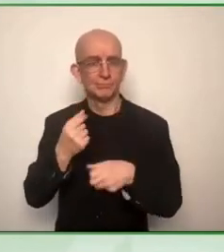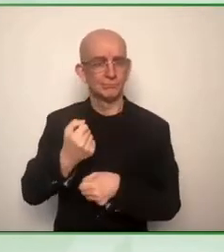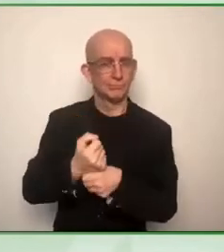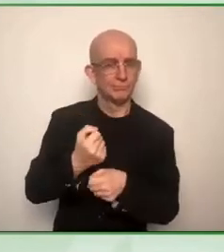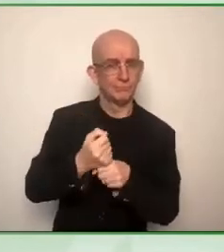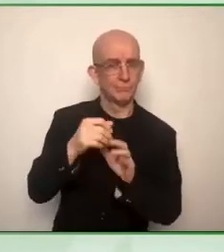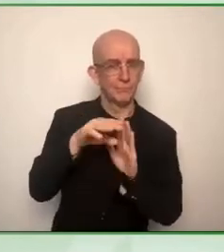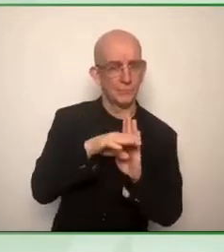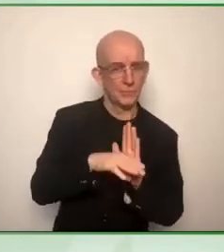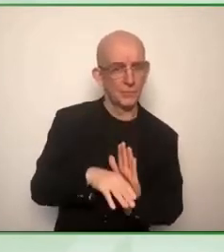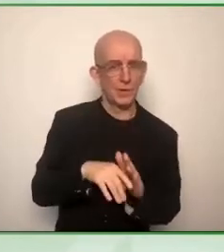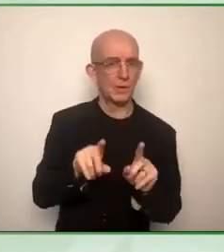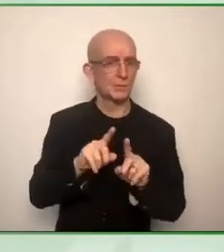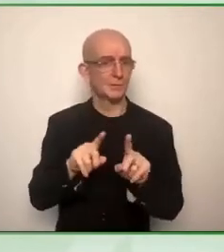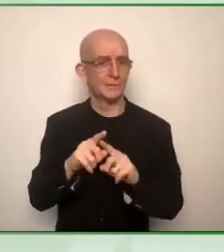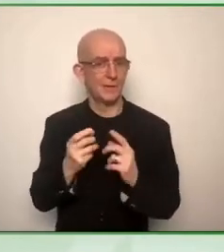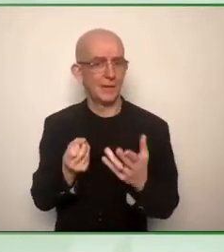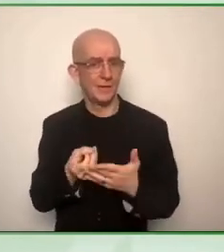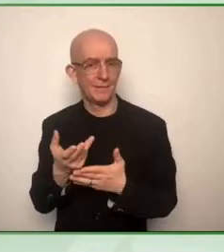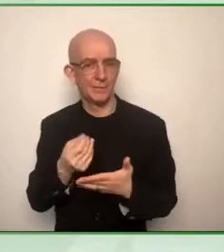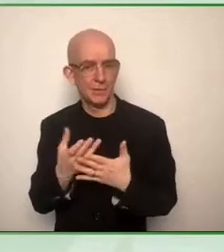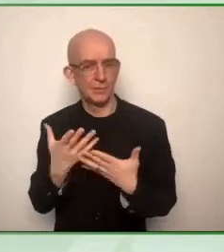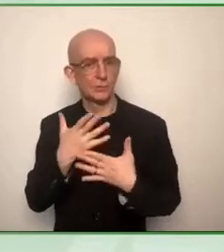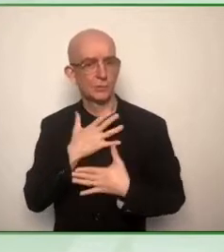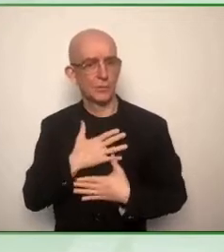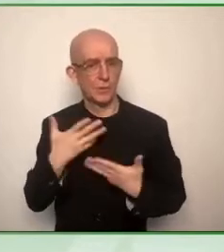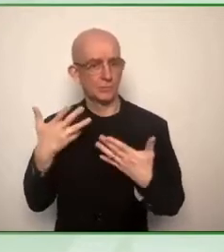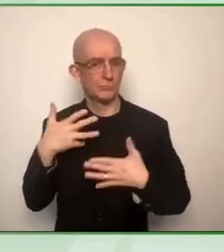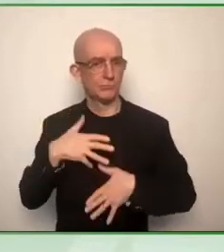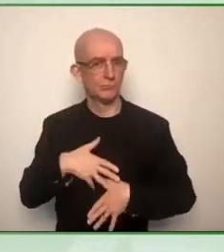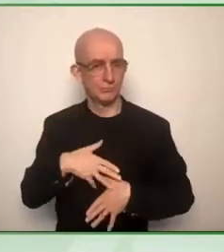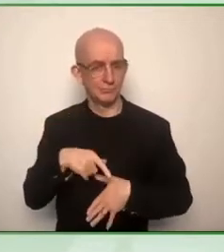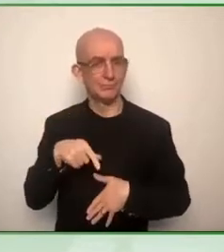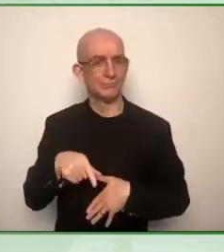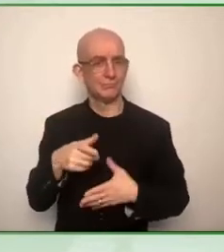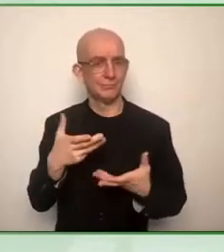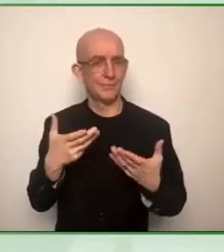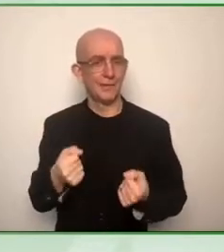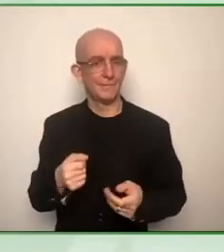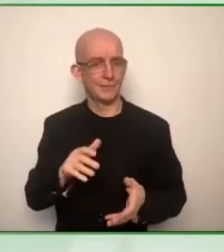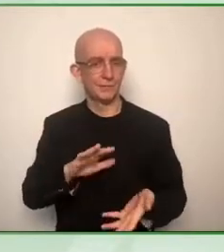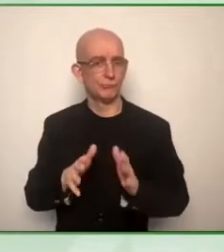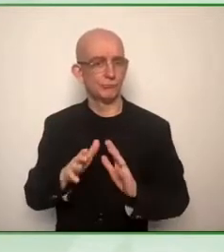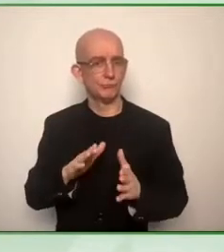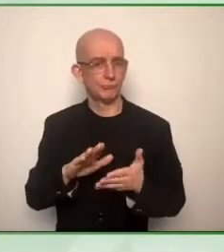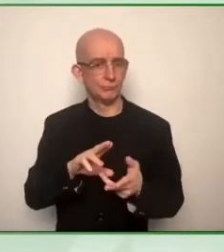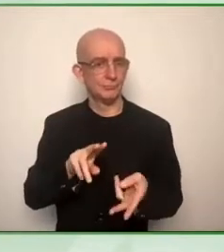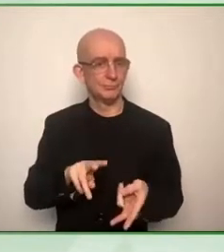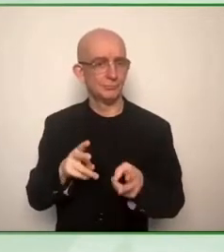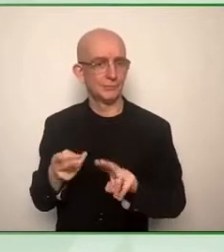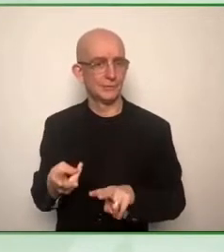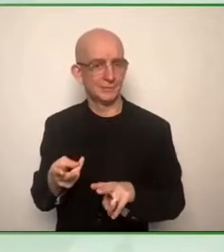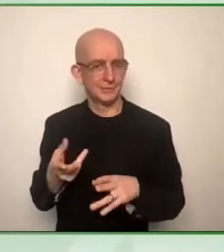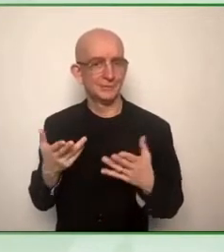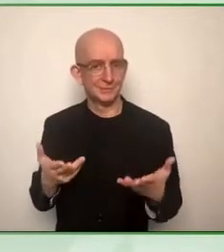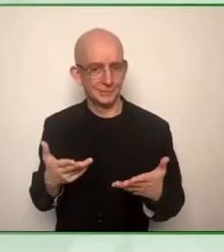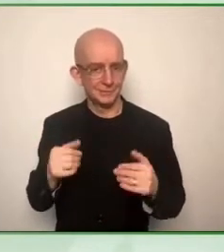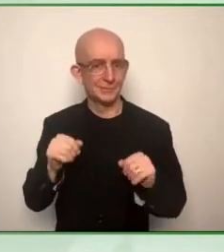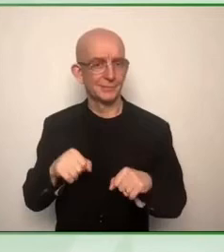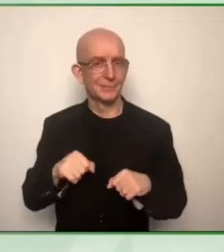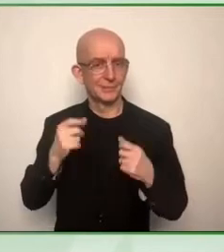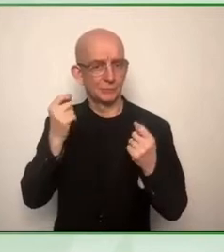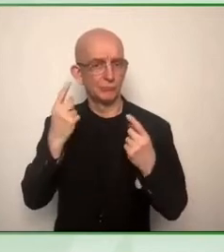of that content, basically then understanding what it is that they are consuming in their terms. And the app is for free, or is it